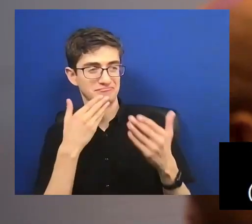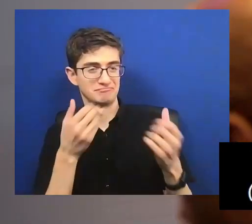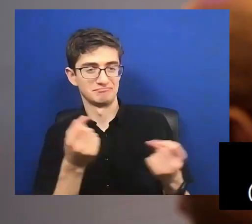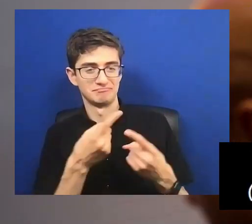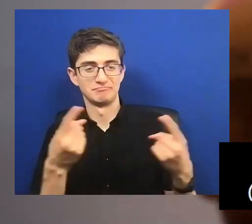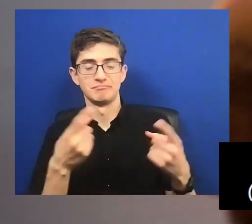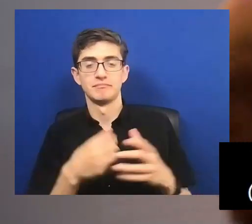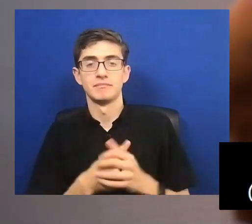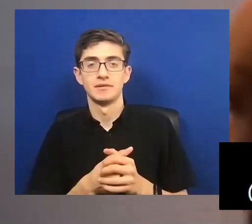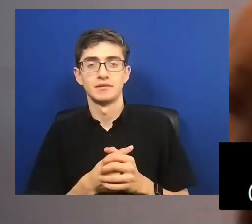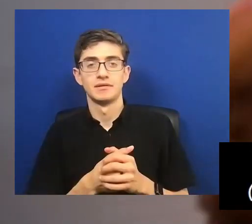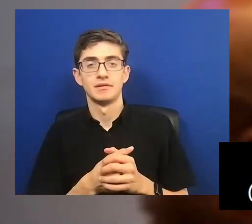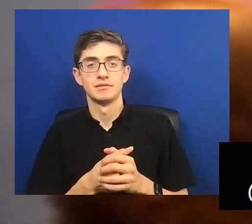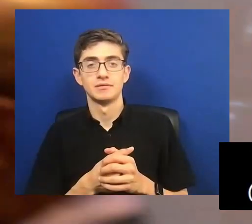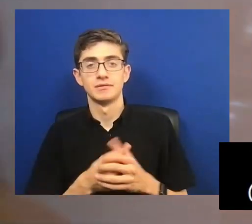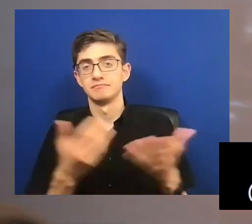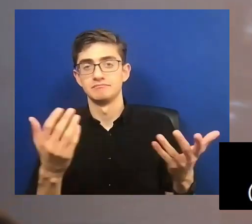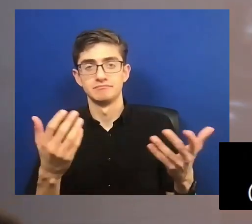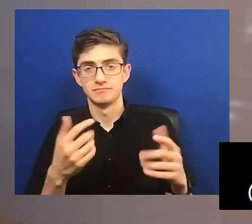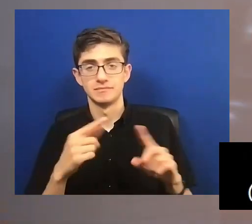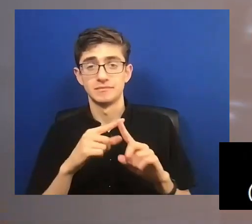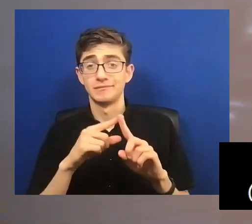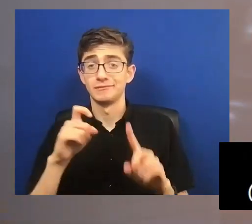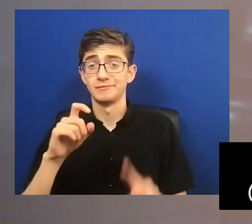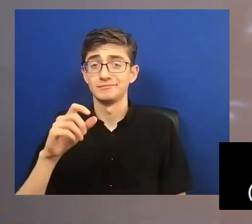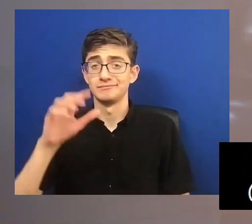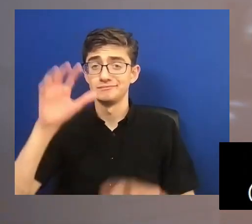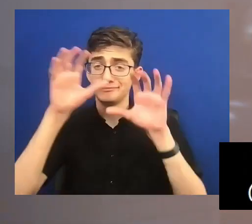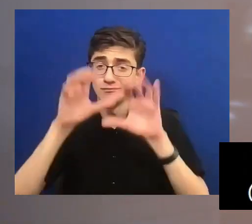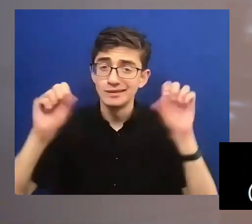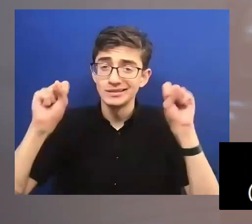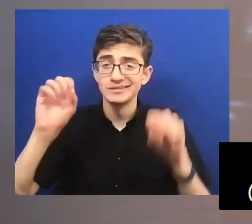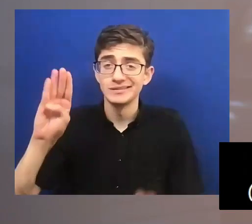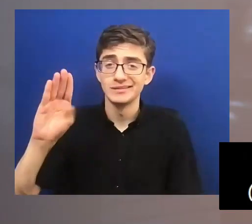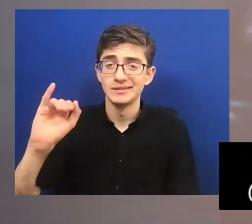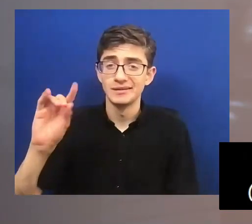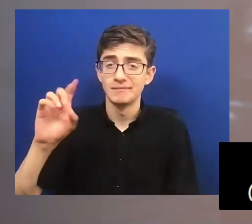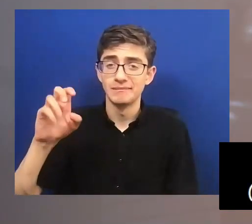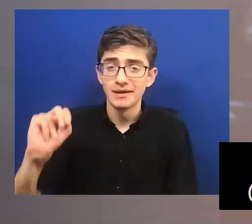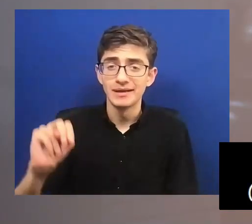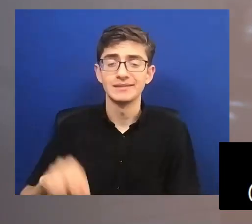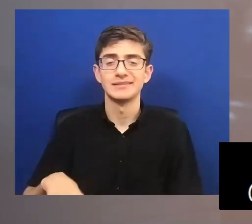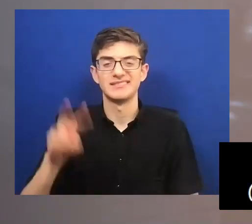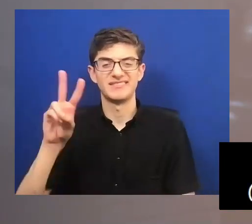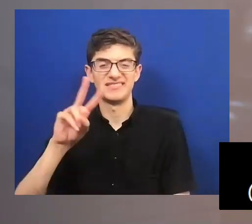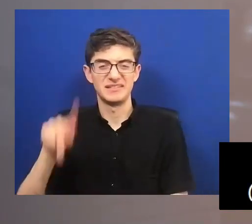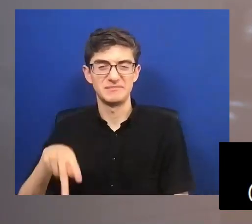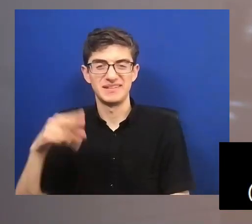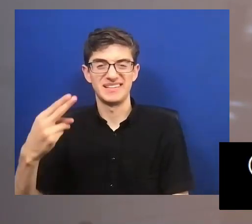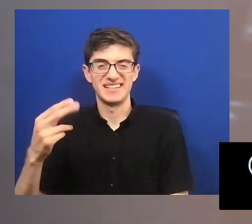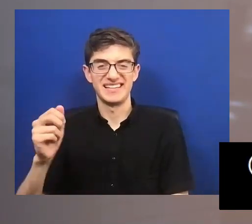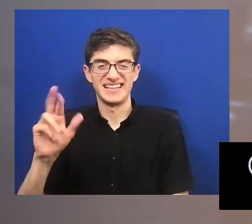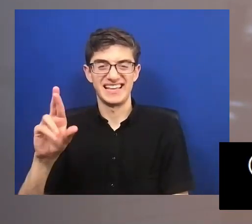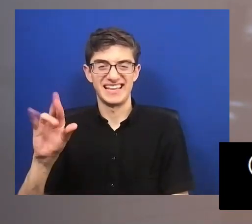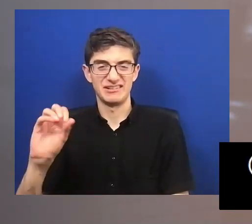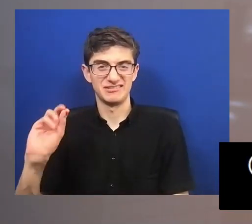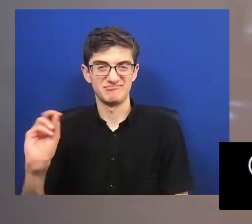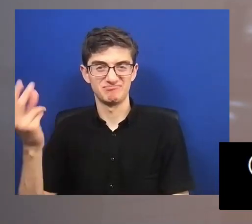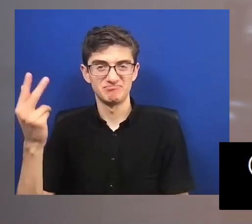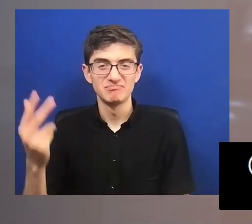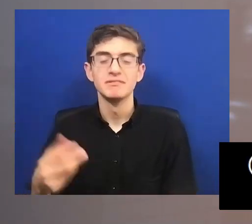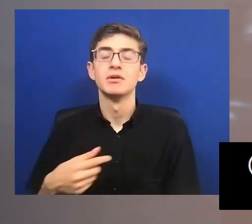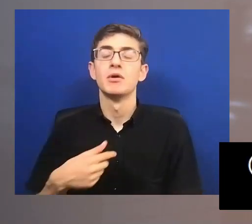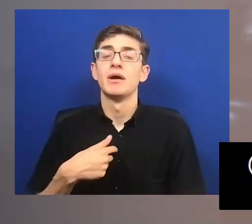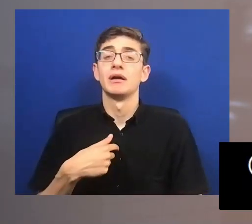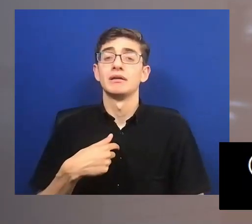I bring greetings from President Biden, Vice President Harris. This program is a priority for the president. He promised